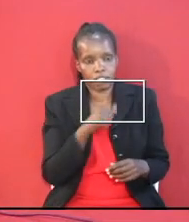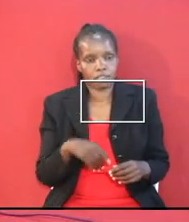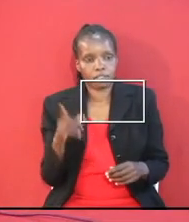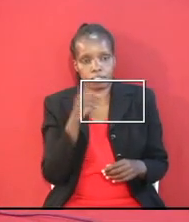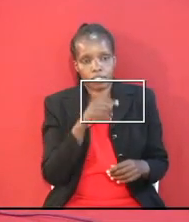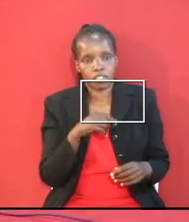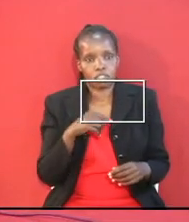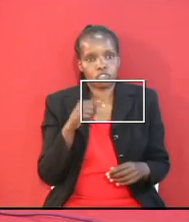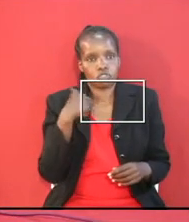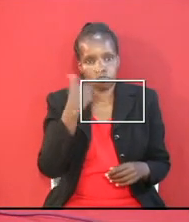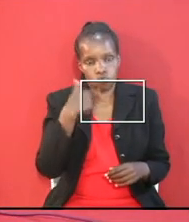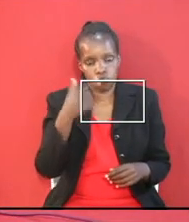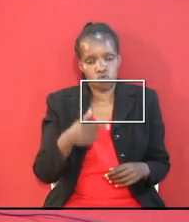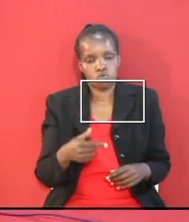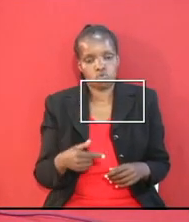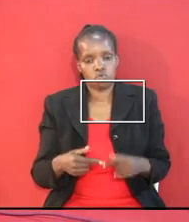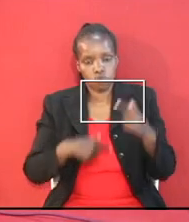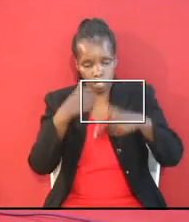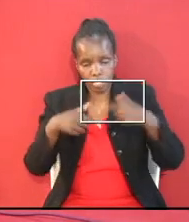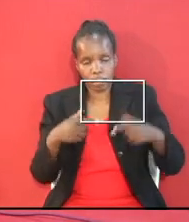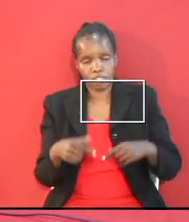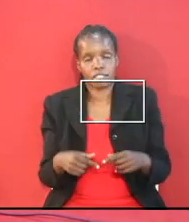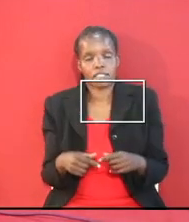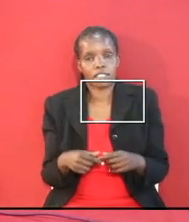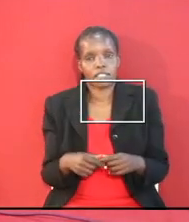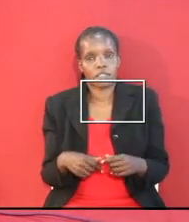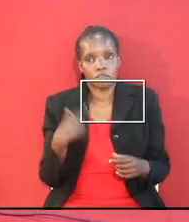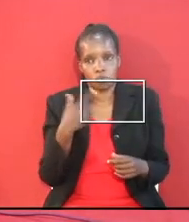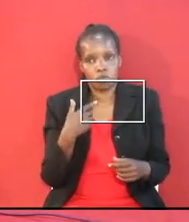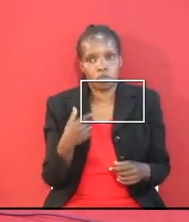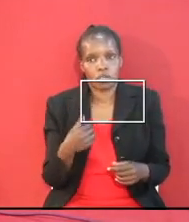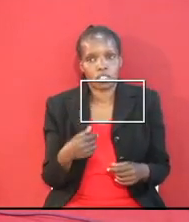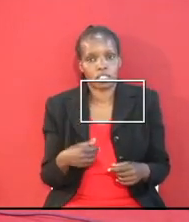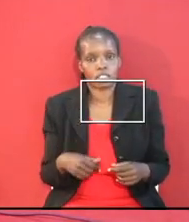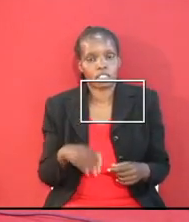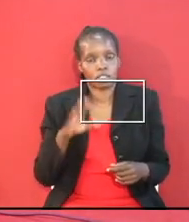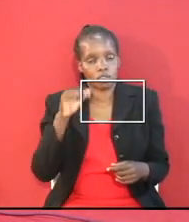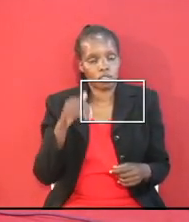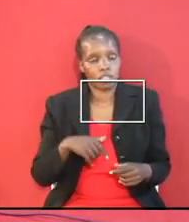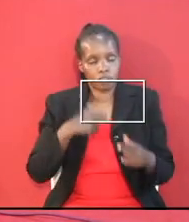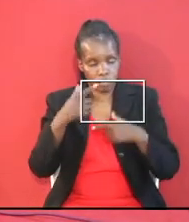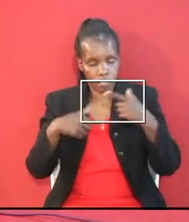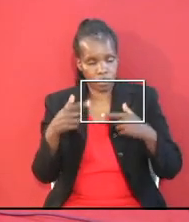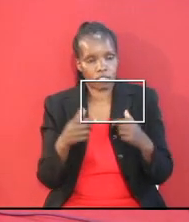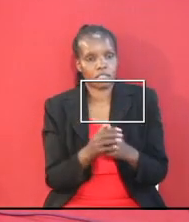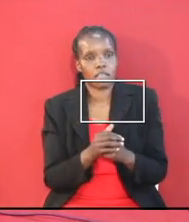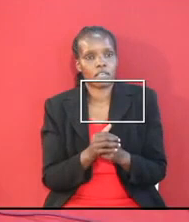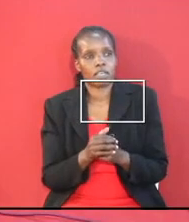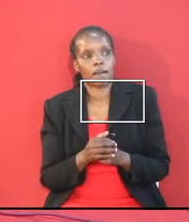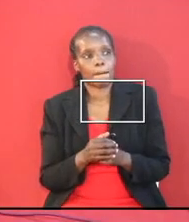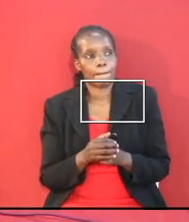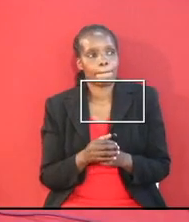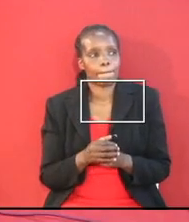and they carried on and see who were called and did not carry on. Who was called and never and carried on?